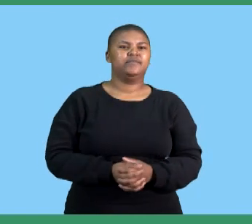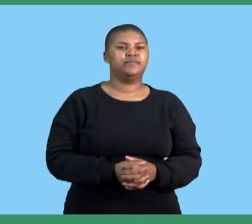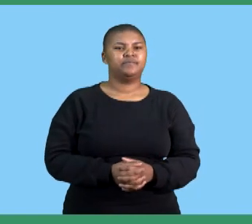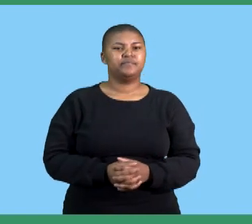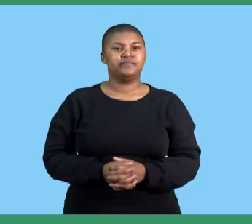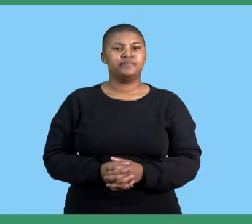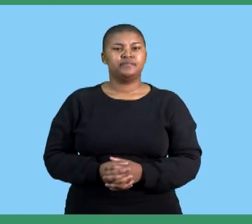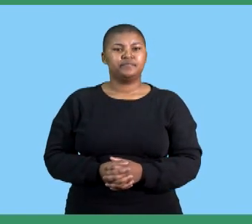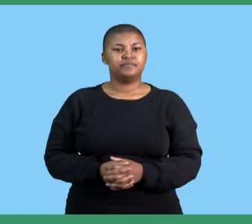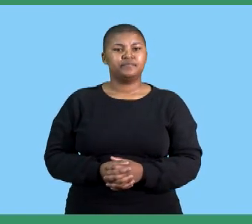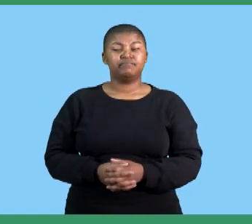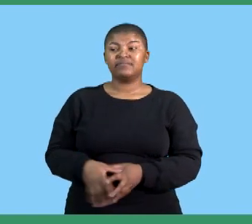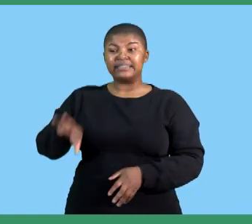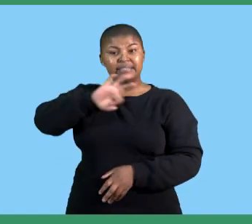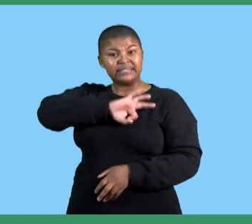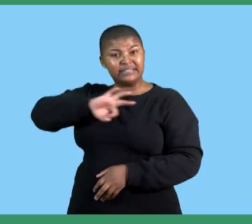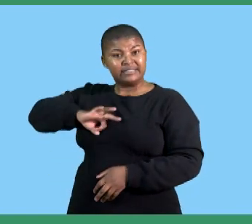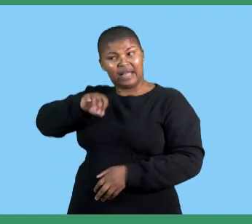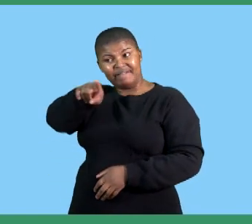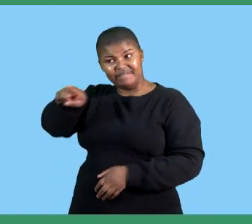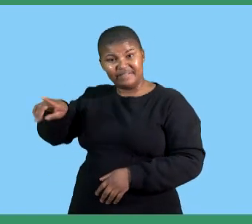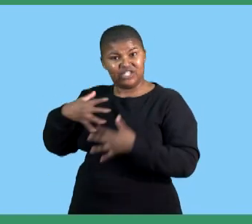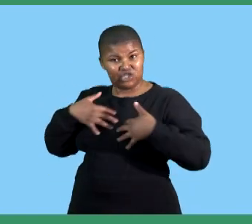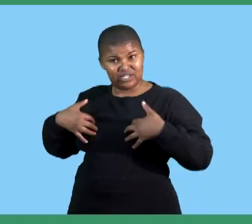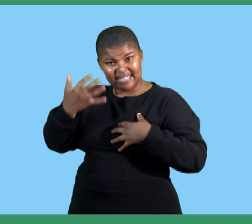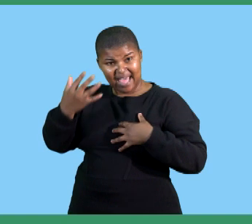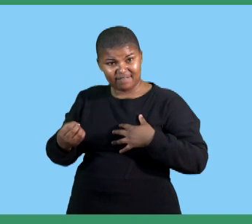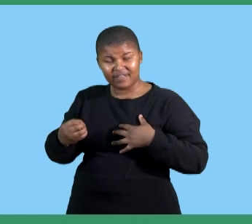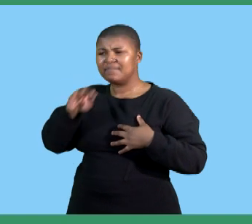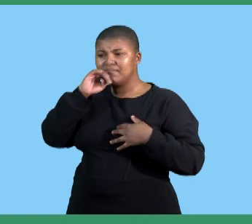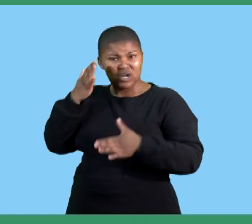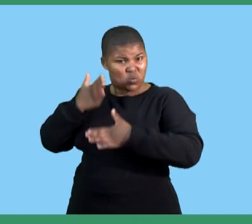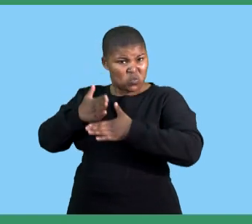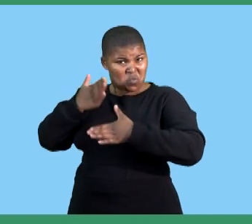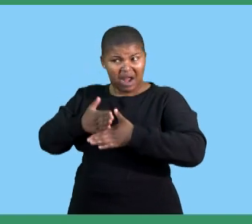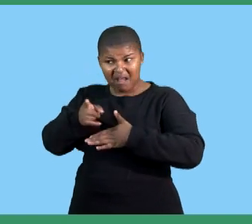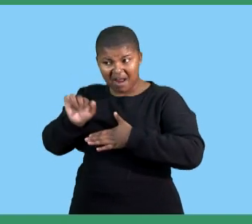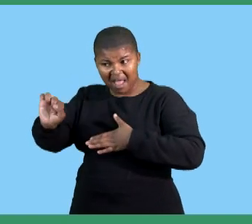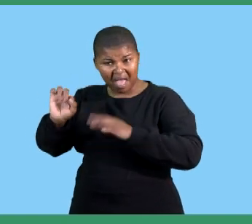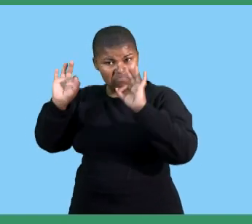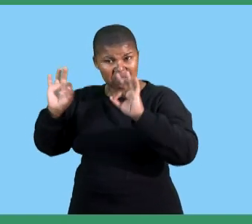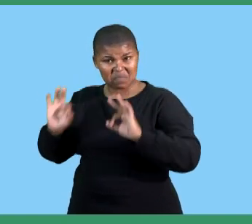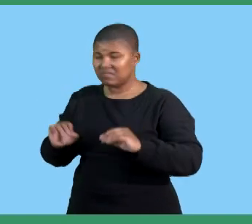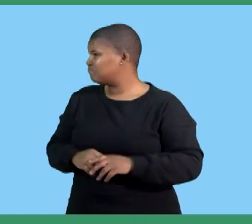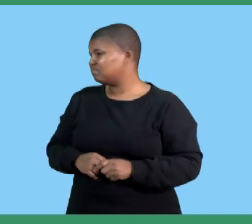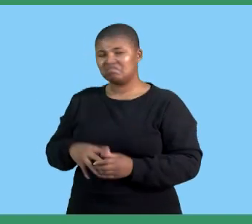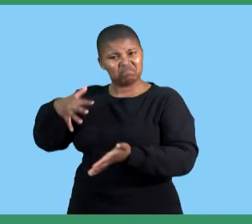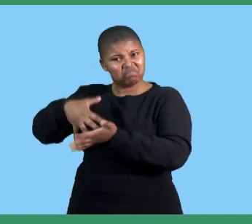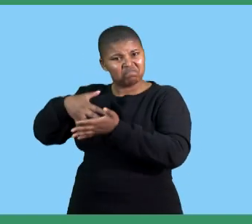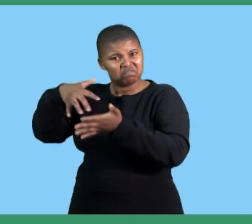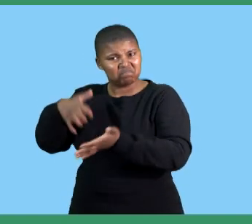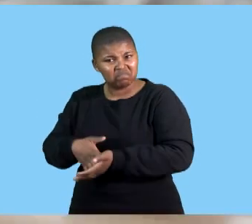Stressed employees may lead to poor service as well as unhappy customers. Now you might